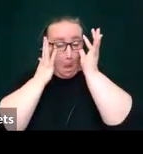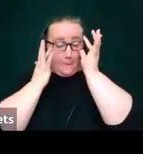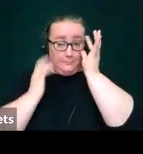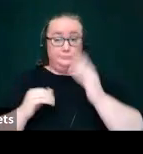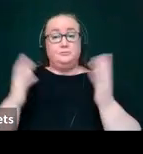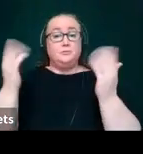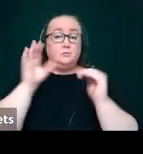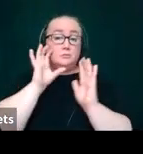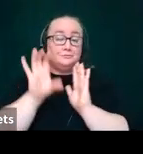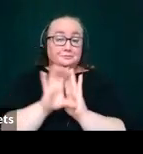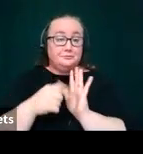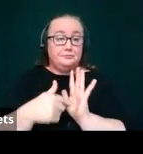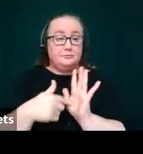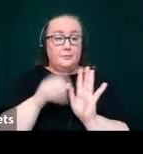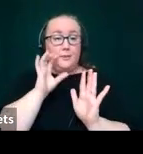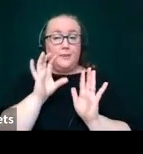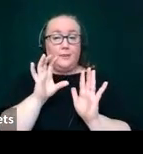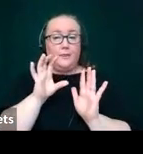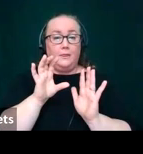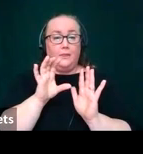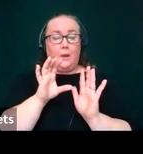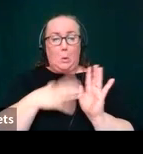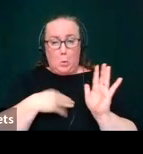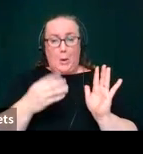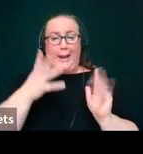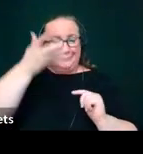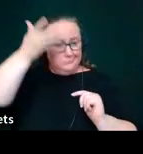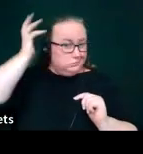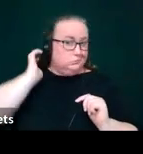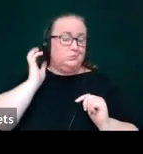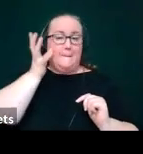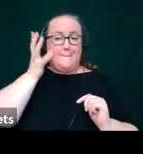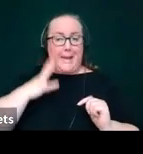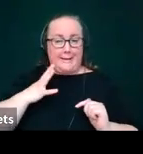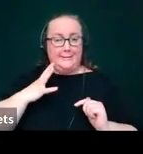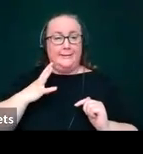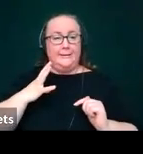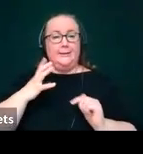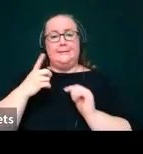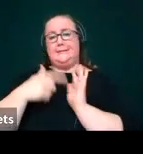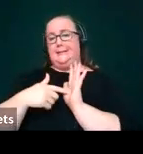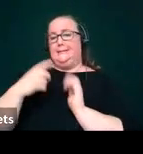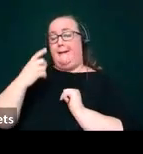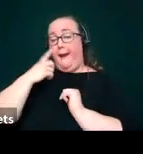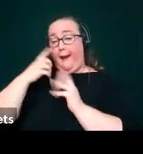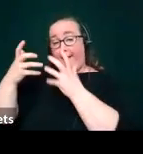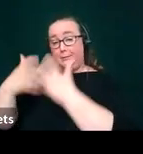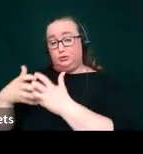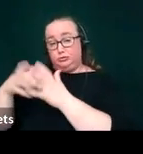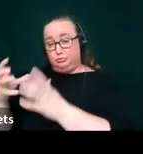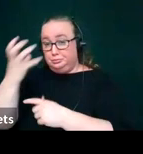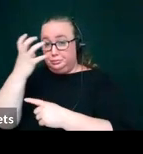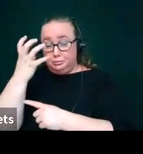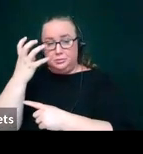This slide shows an image of a white-haired man. It shows image of eye care home tonometer, and it says your